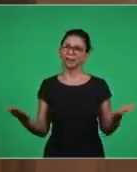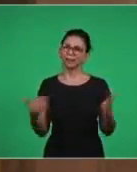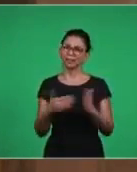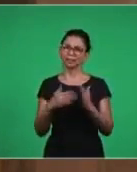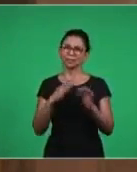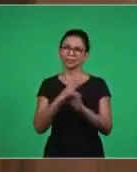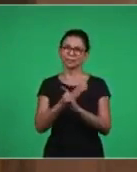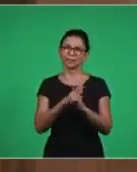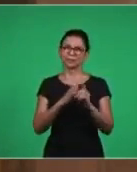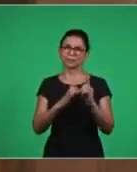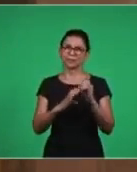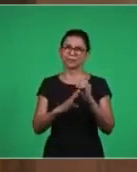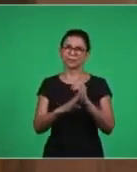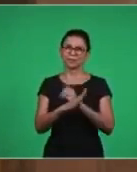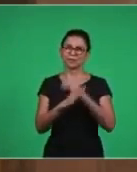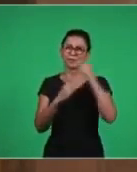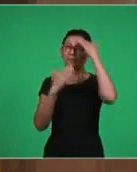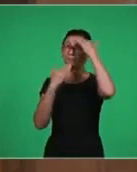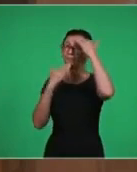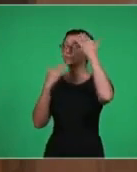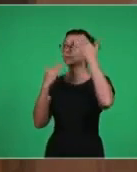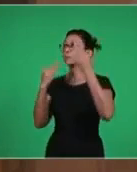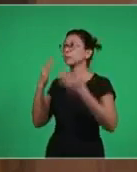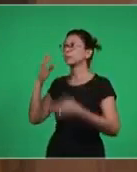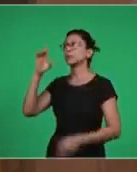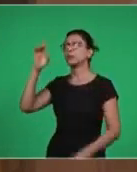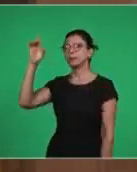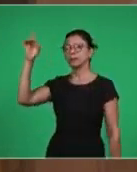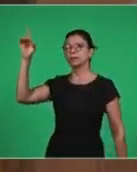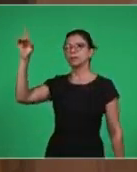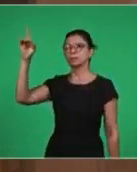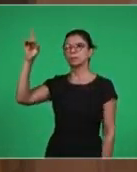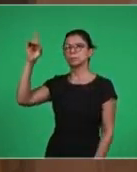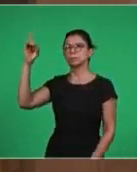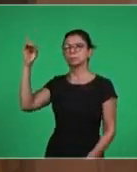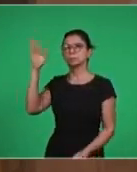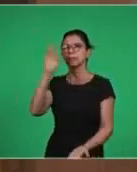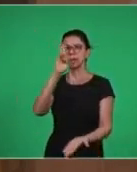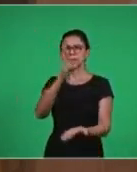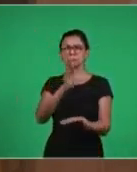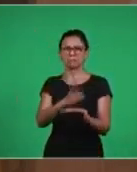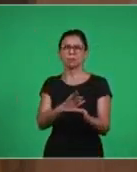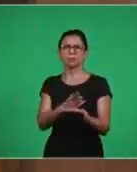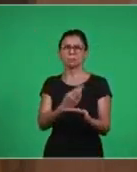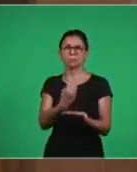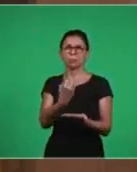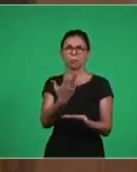We have already mentioned that our last Sunday school, thanking the Lord for the results,